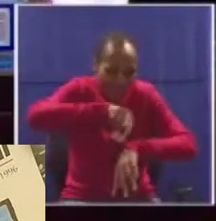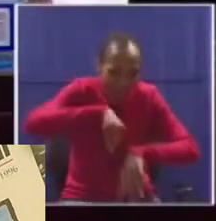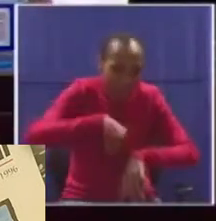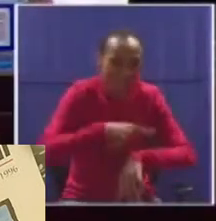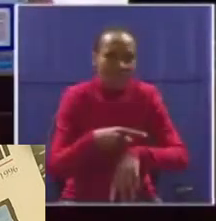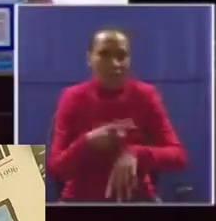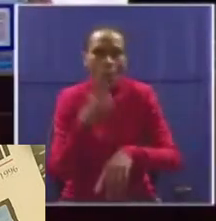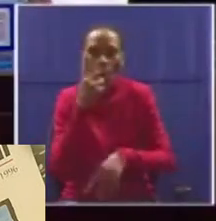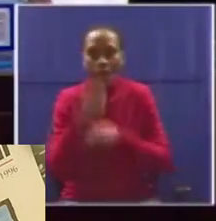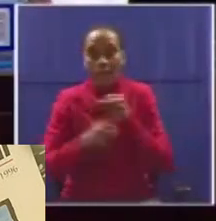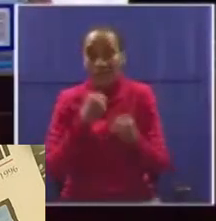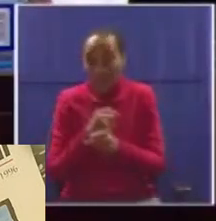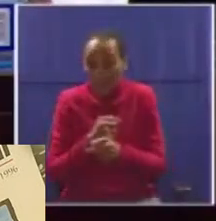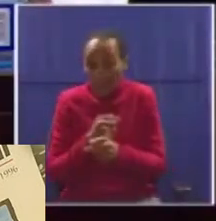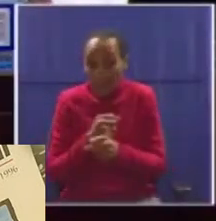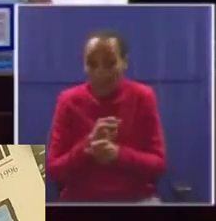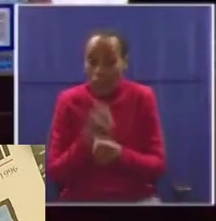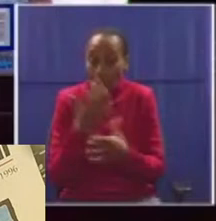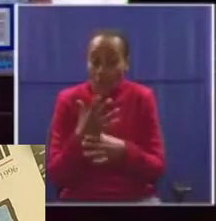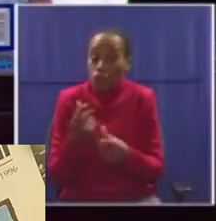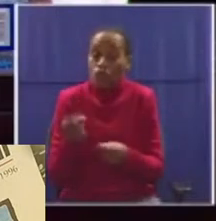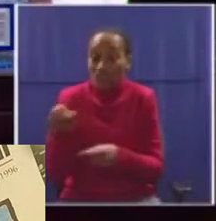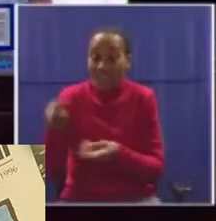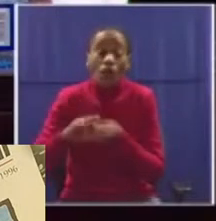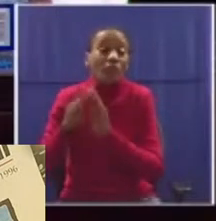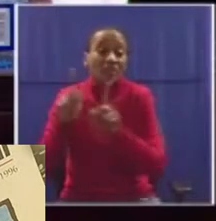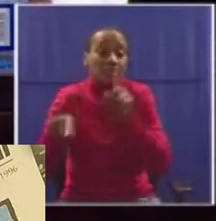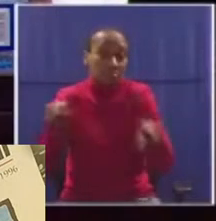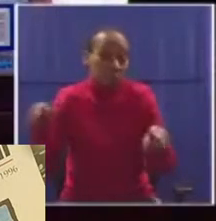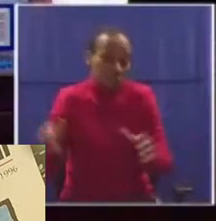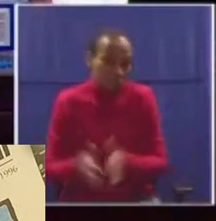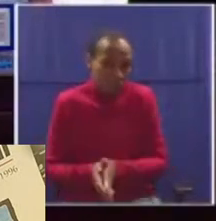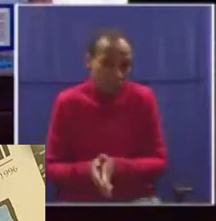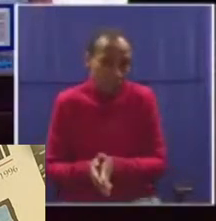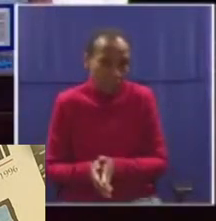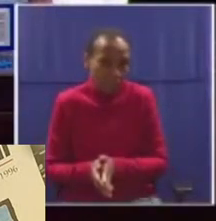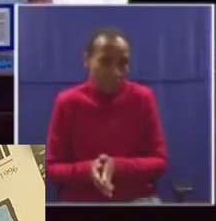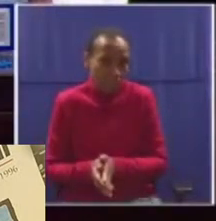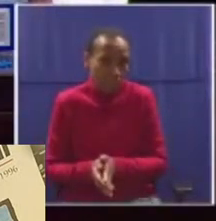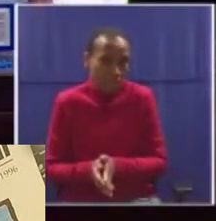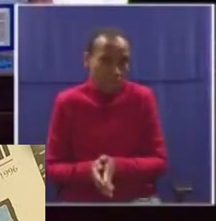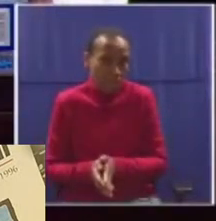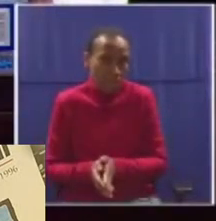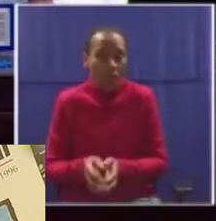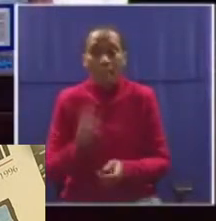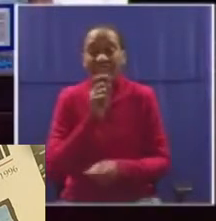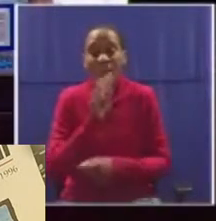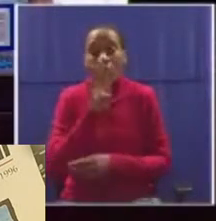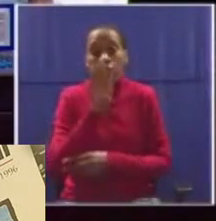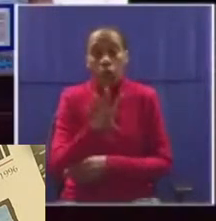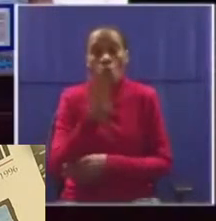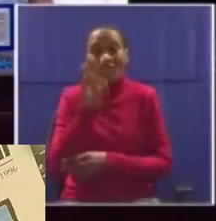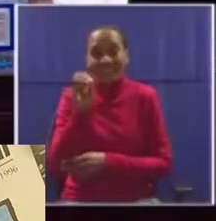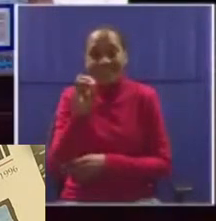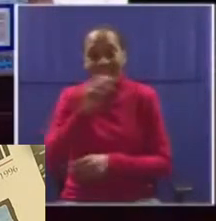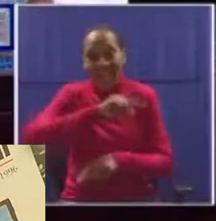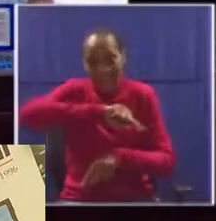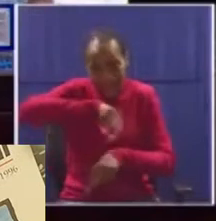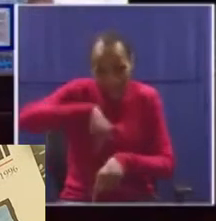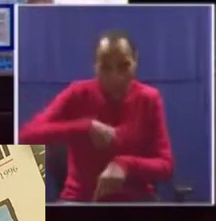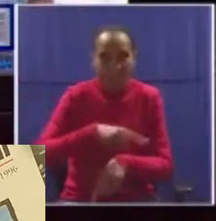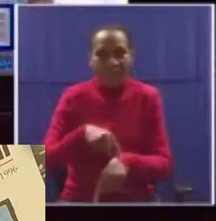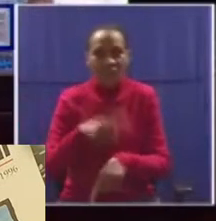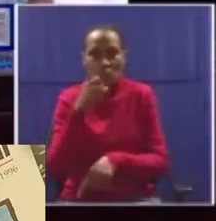service and by practical legal practitioners who must render 40 hours per annum Community